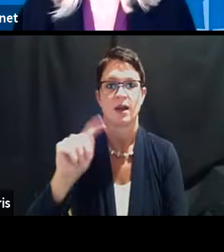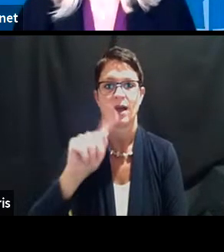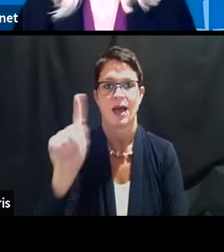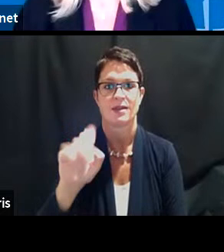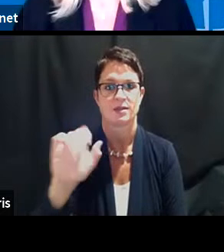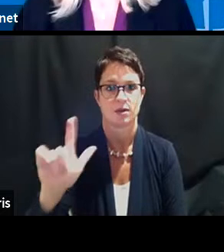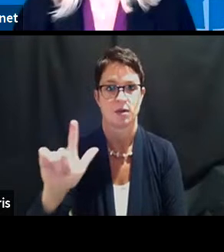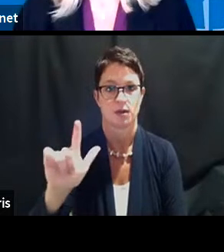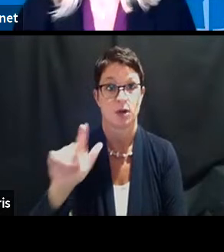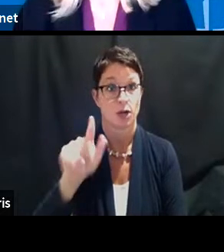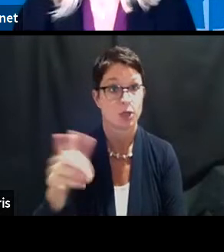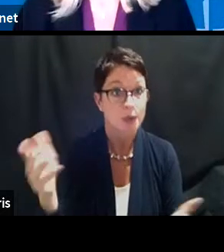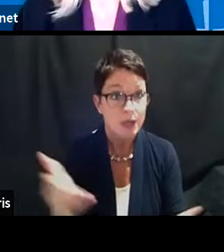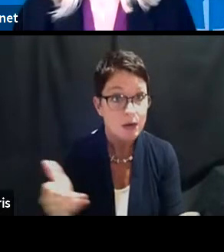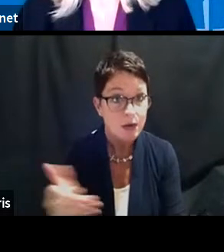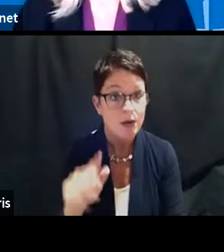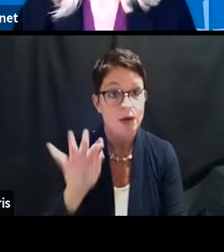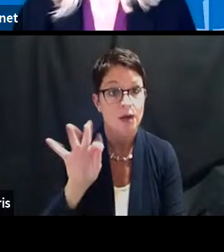Fred, are you here?